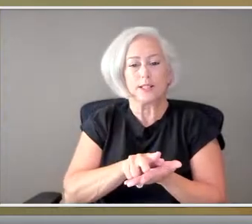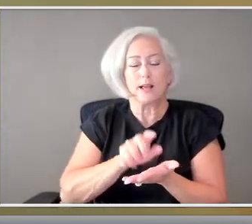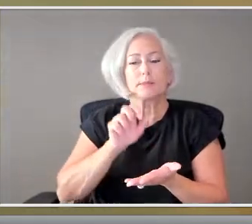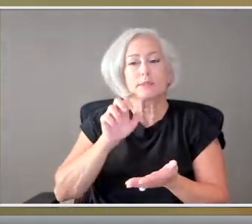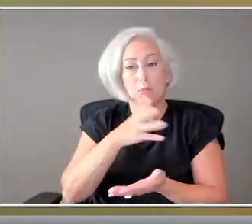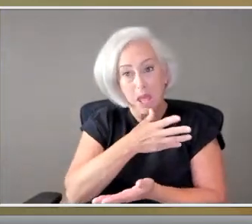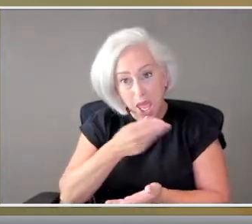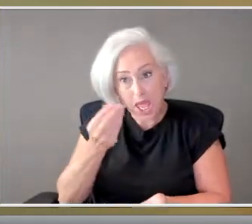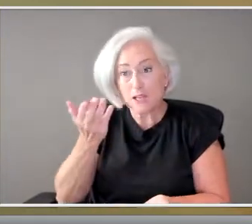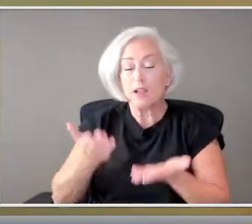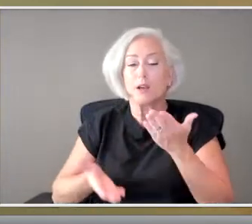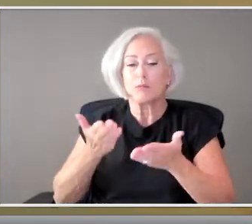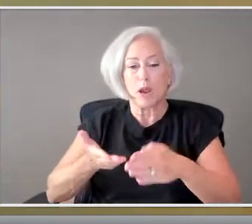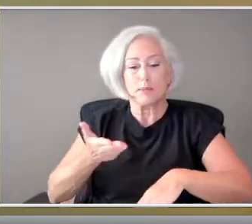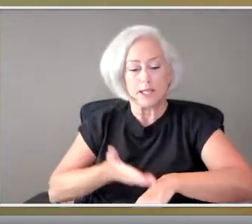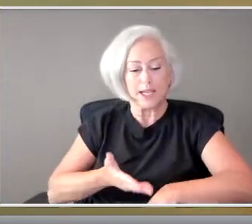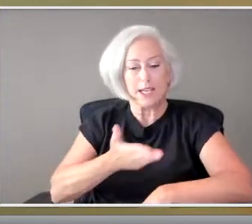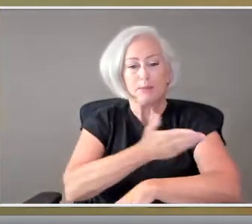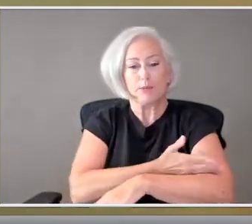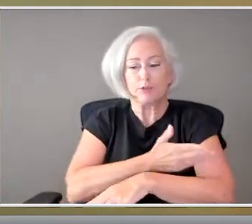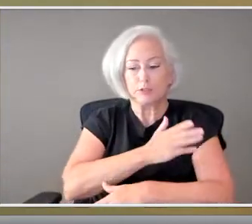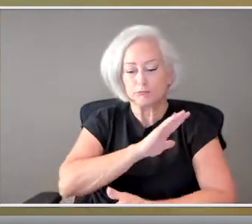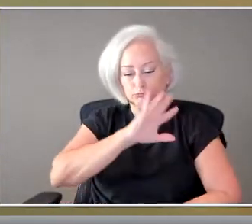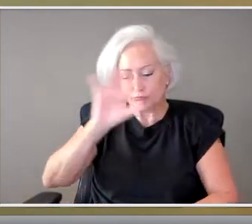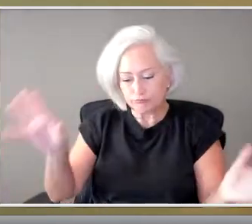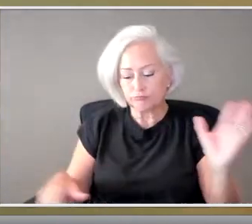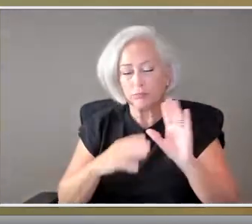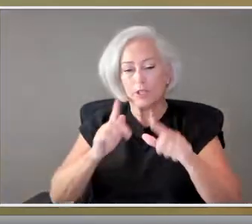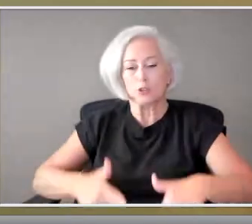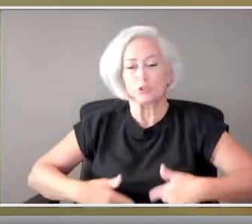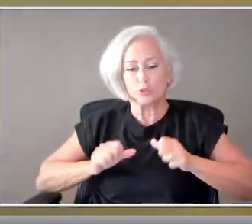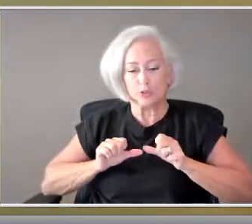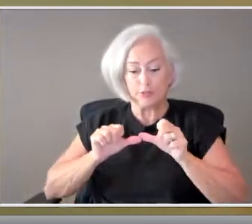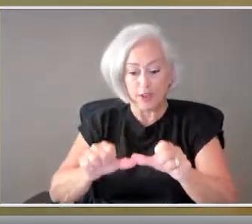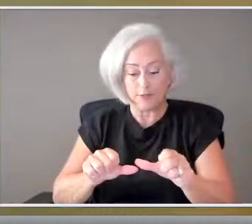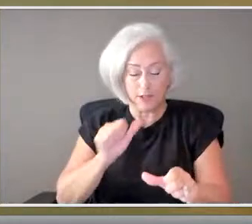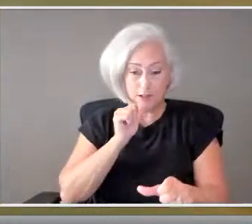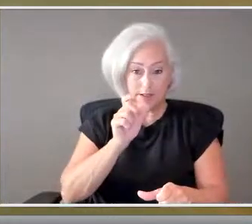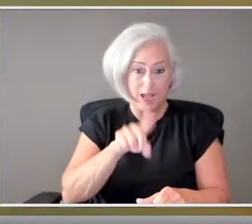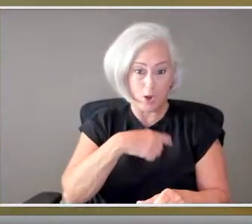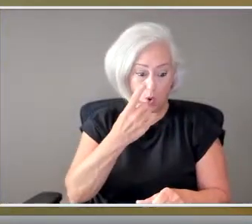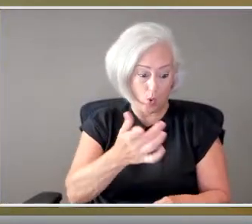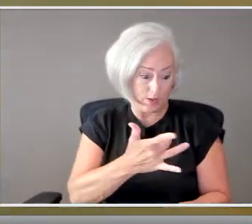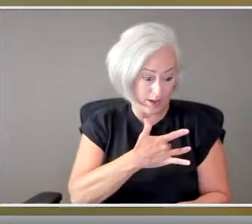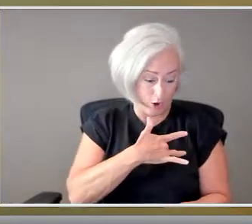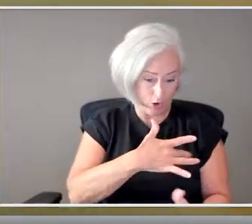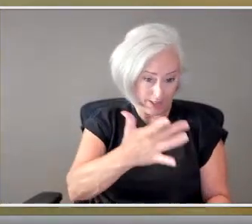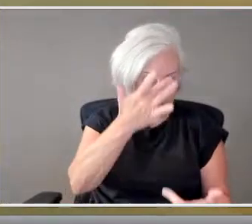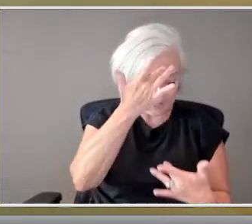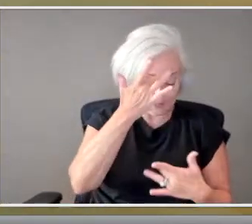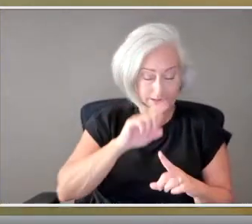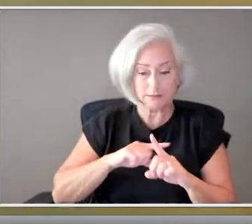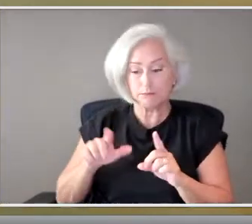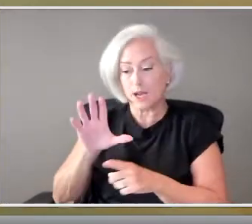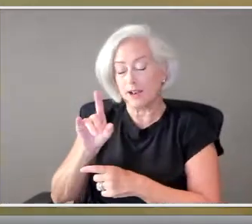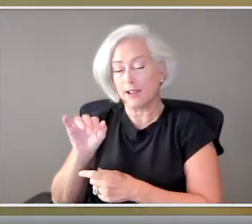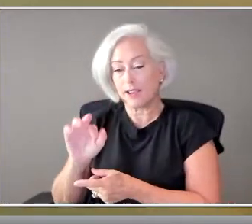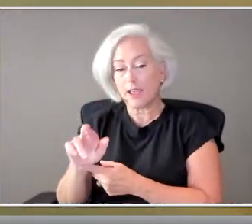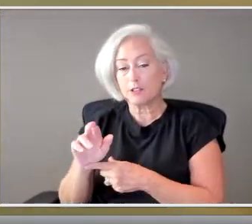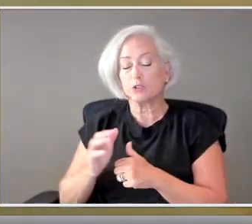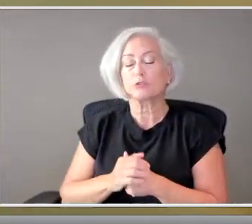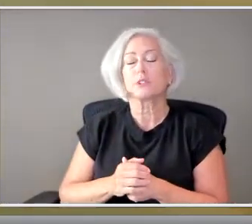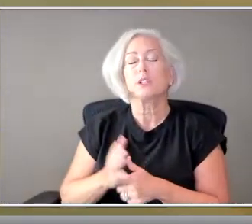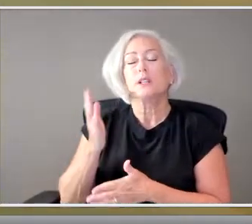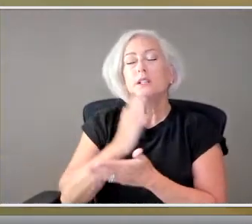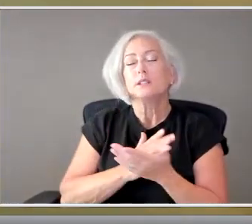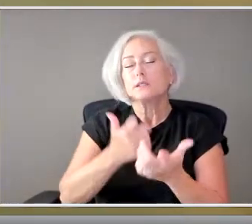improves overall survival, not just from heart disease, but also from cancer. There's some really interesting research that has to